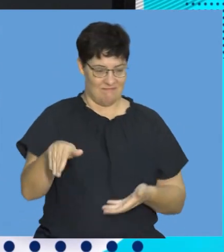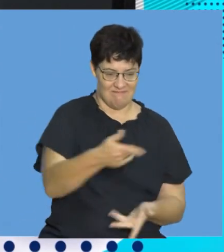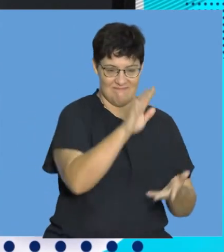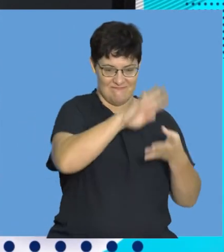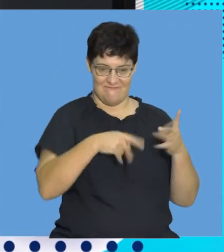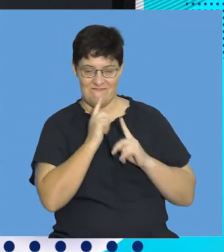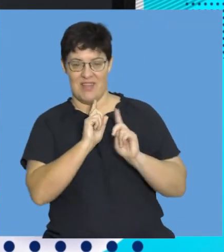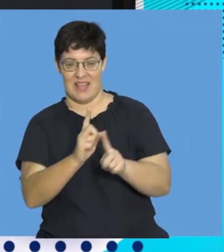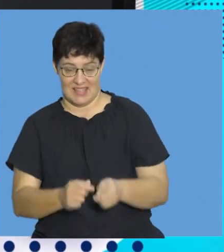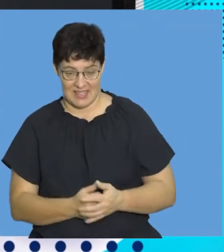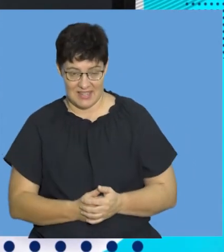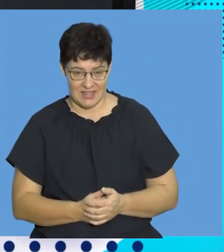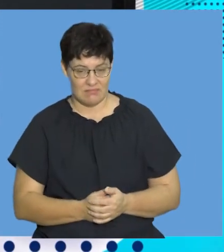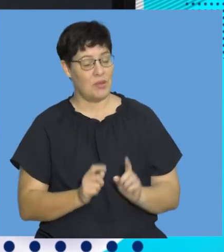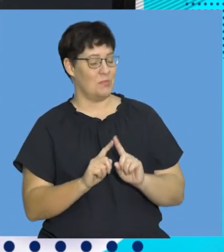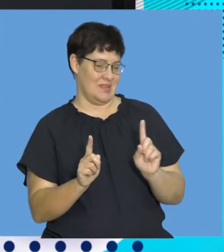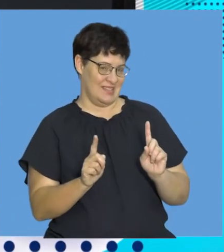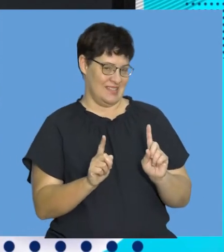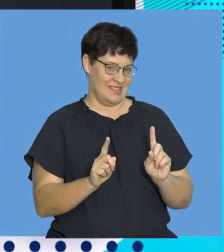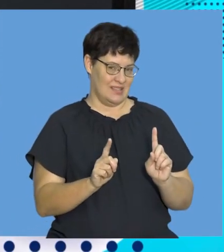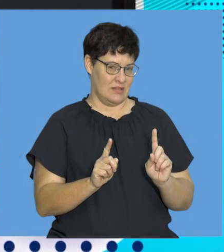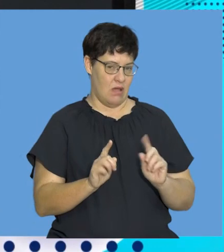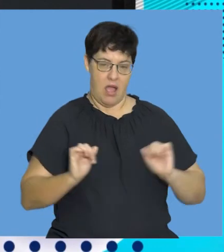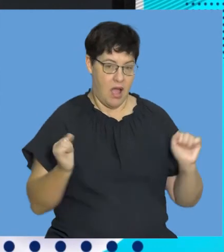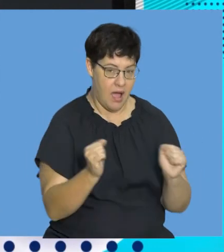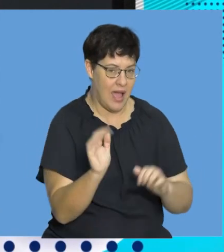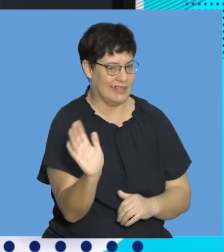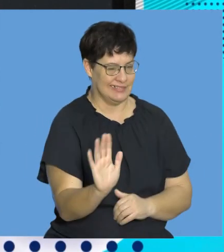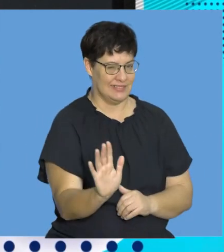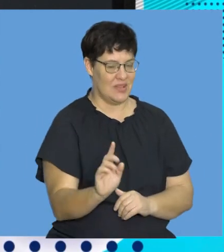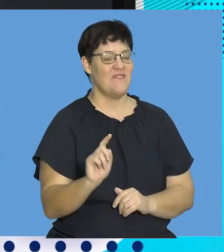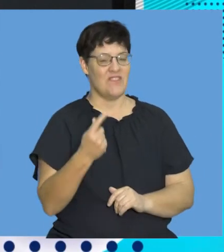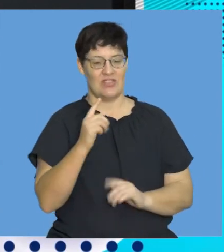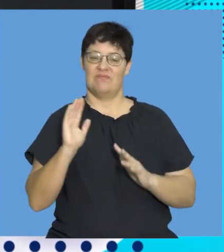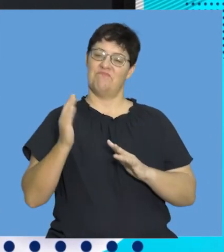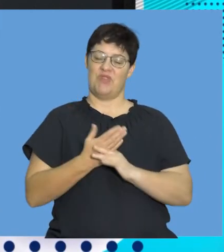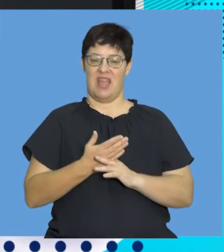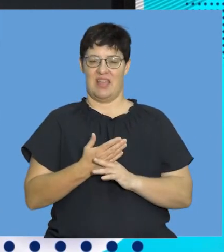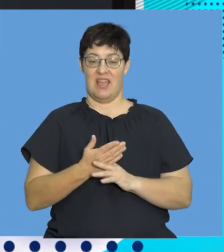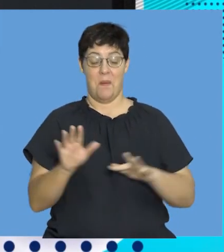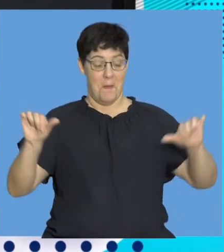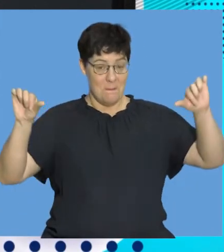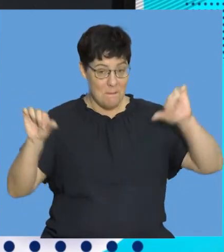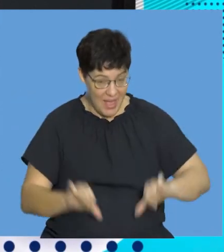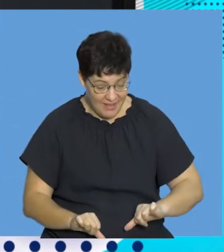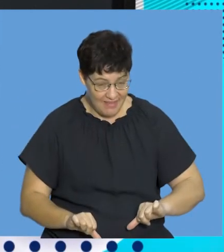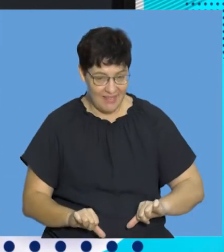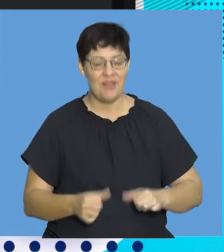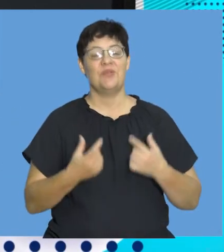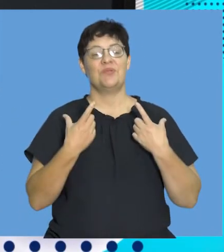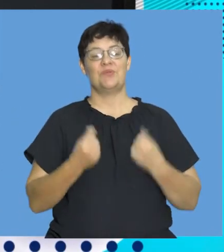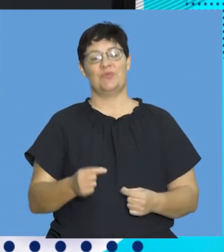schedule. But let's not be hasty, let's take a quick break, and when you come back, then we'll do an